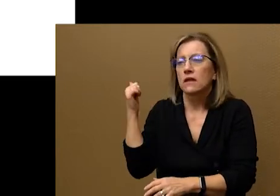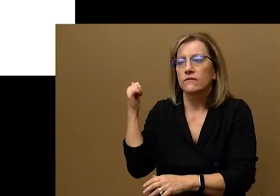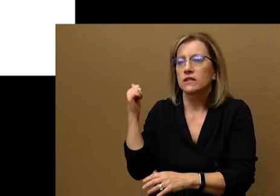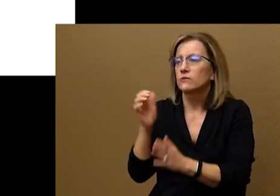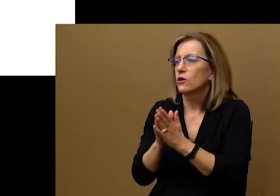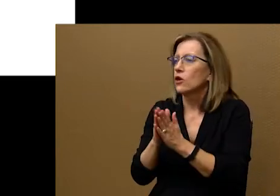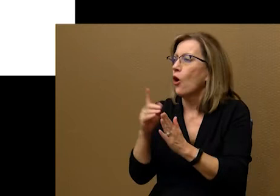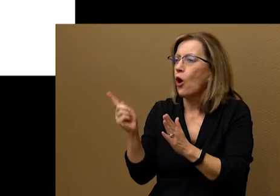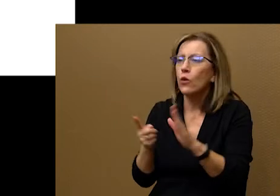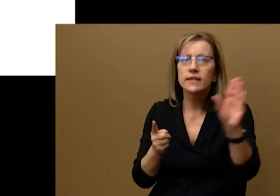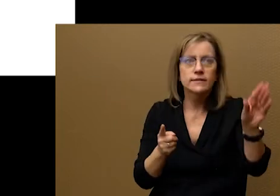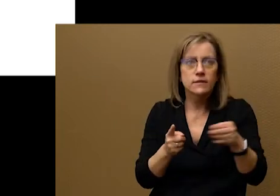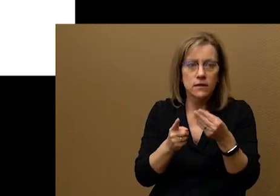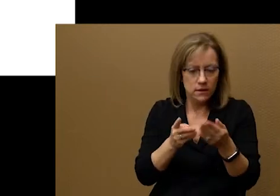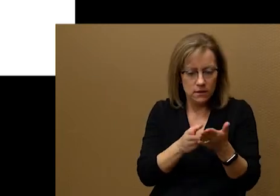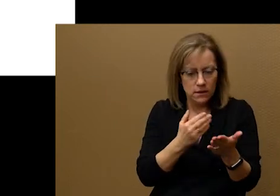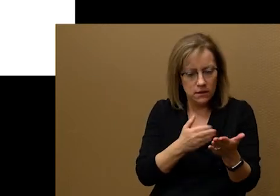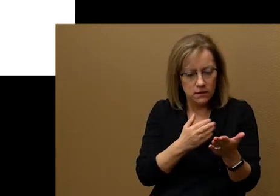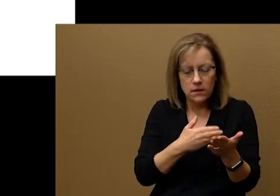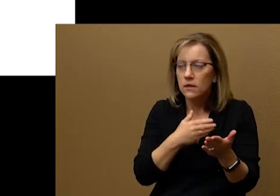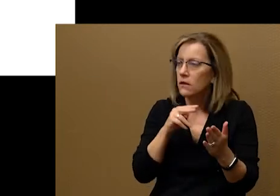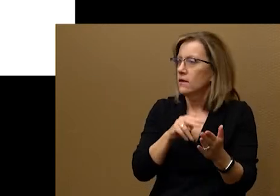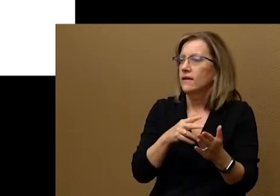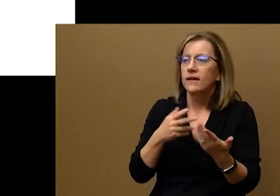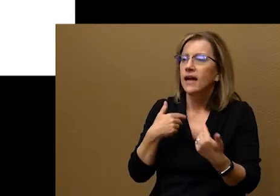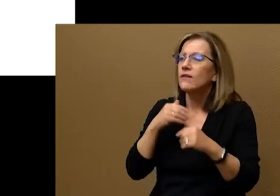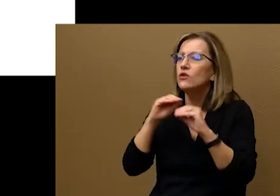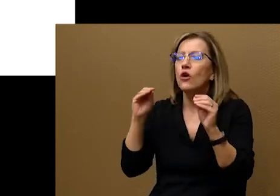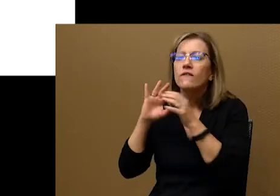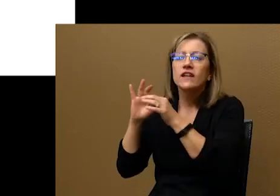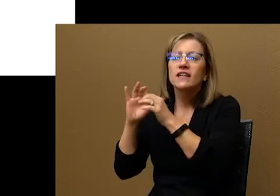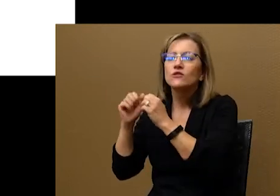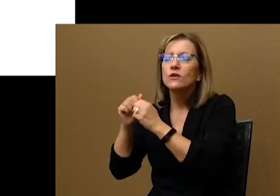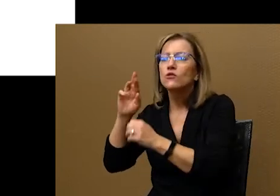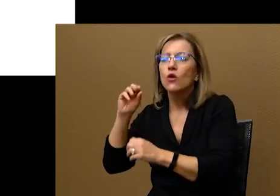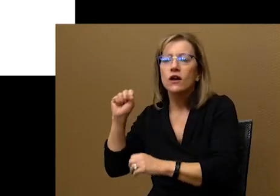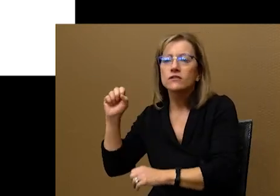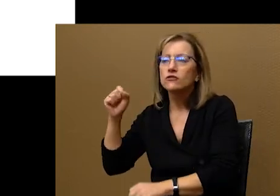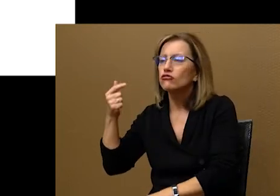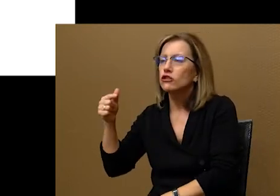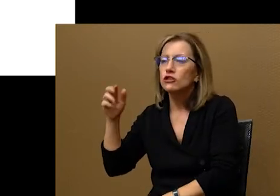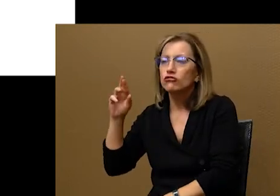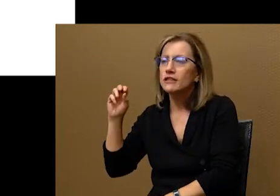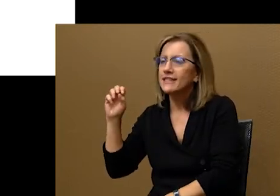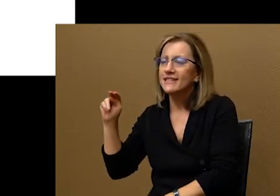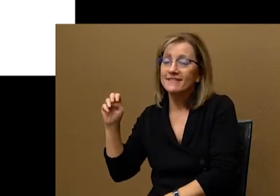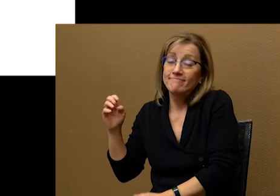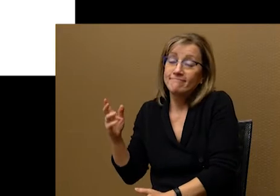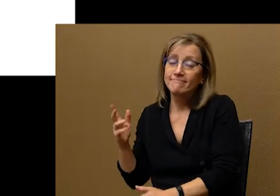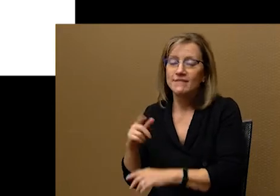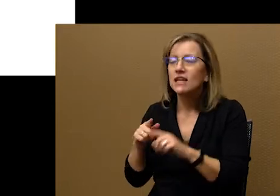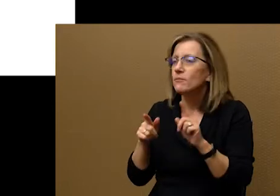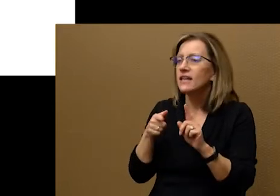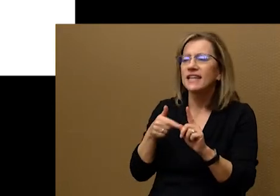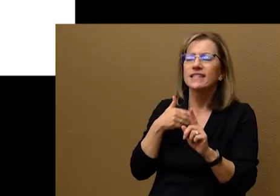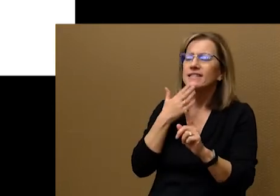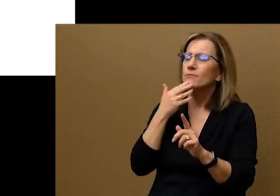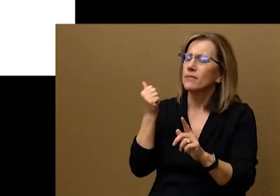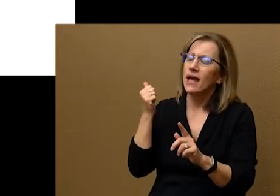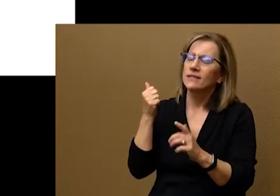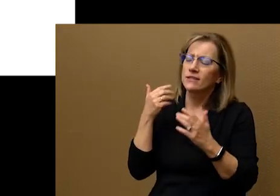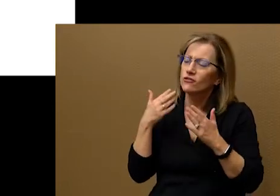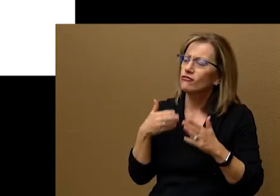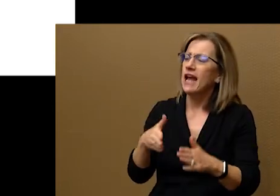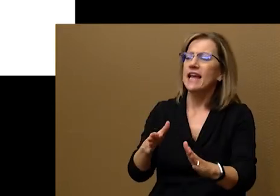I love this book. I'm always returning to it. And I have no affiliation with Ross Green, but he